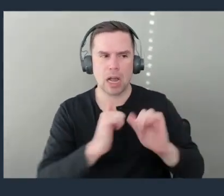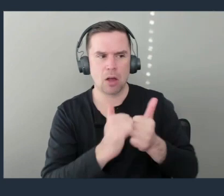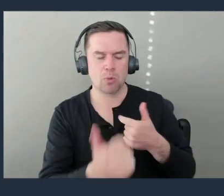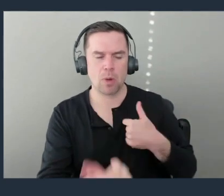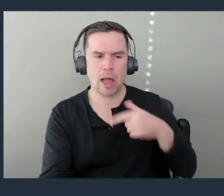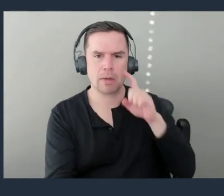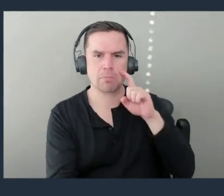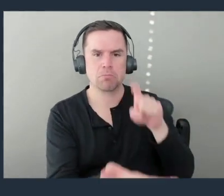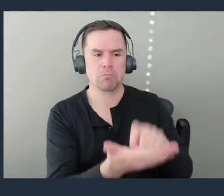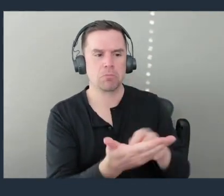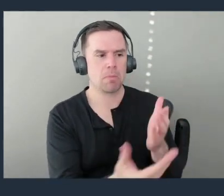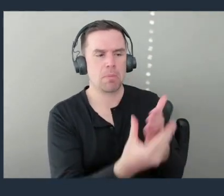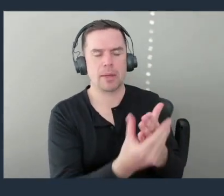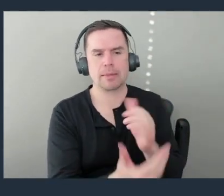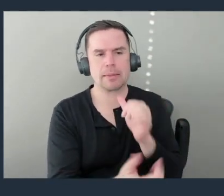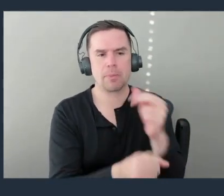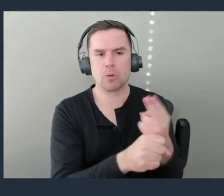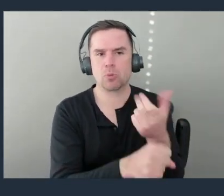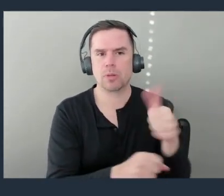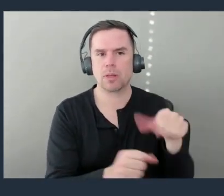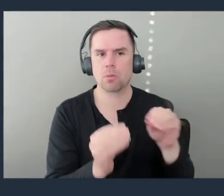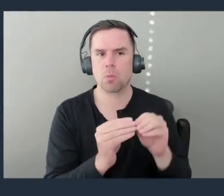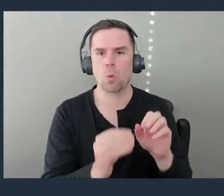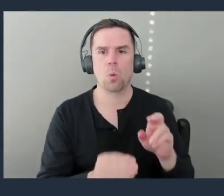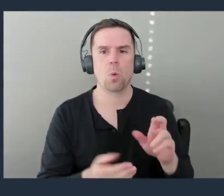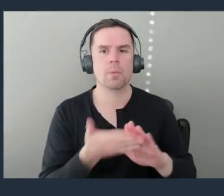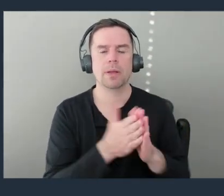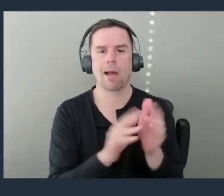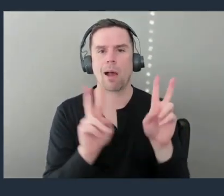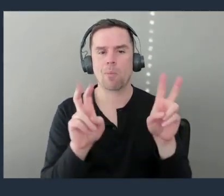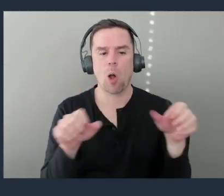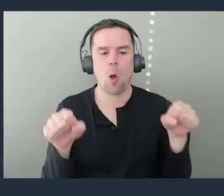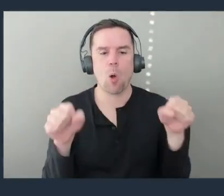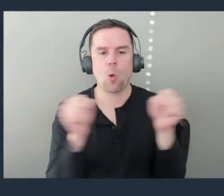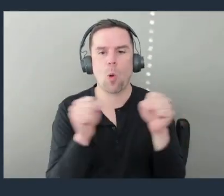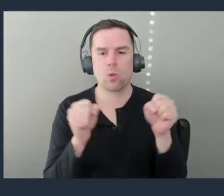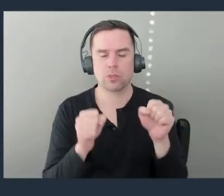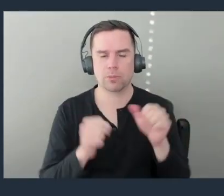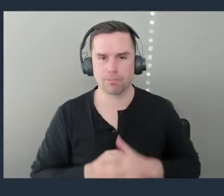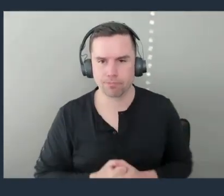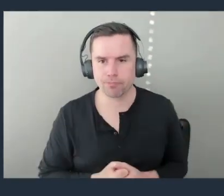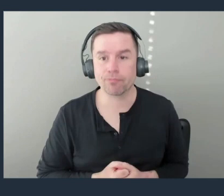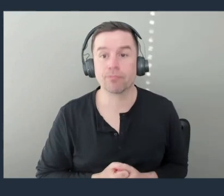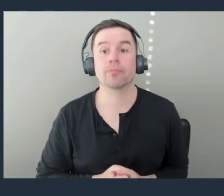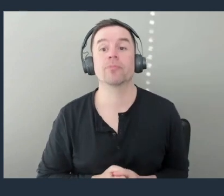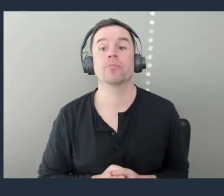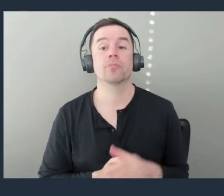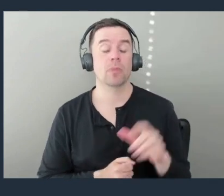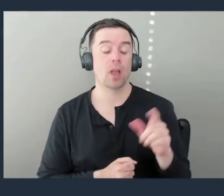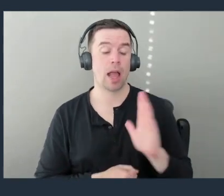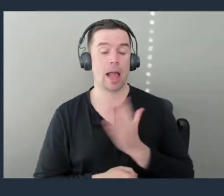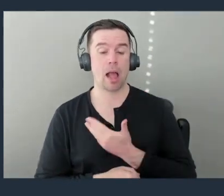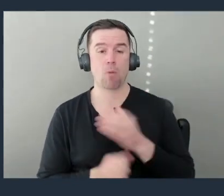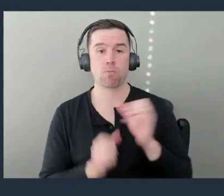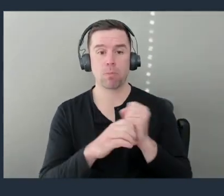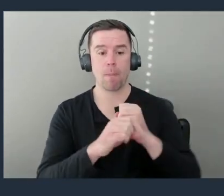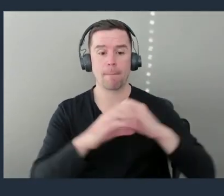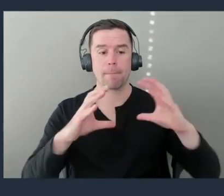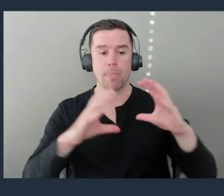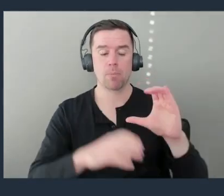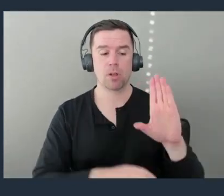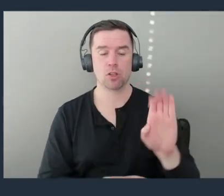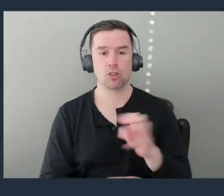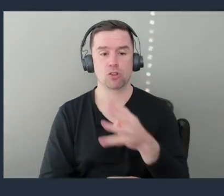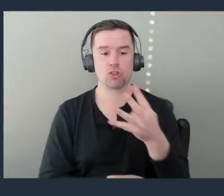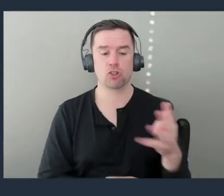longer in use or have become cold? The Storage Lens bubble chart visualization enables you to